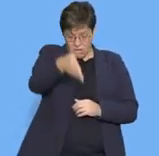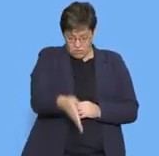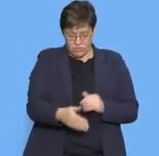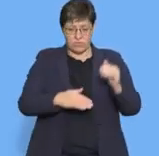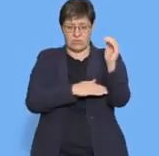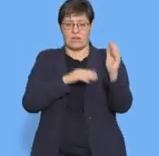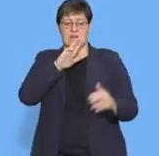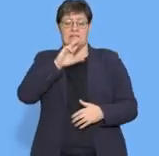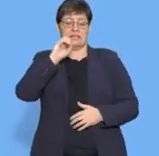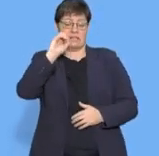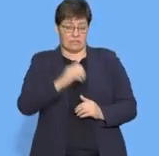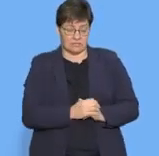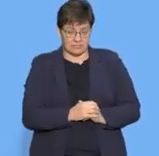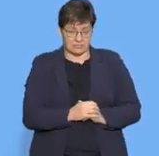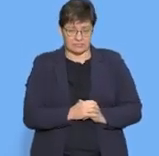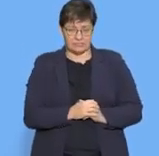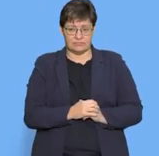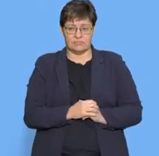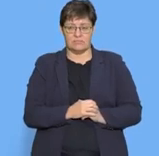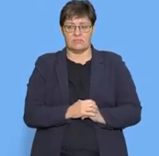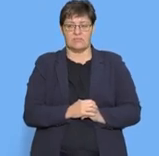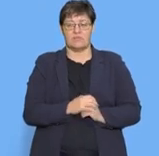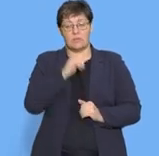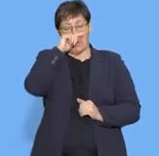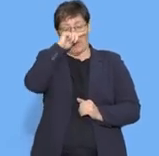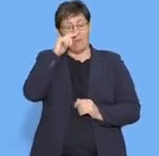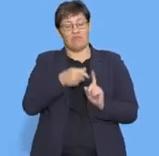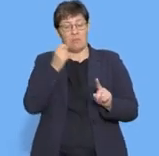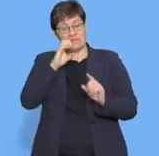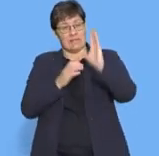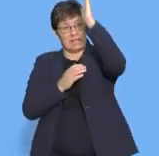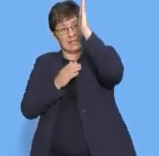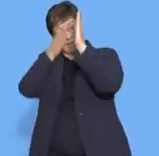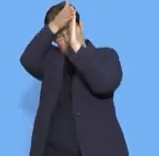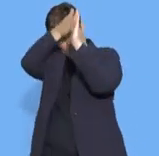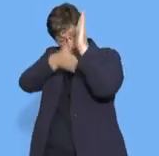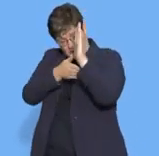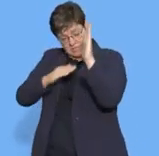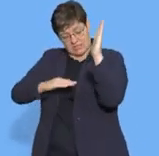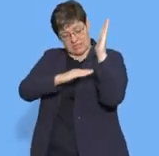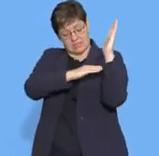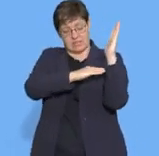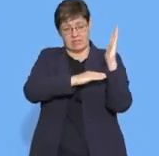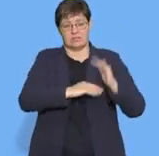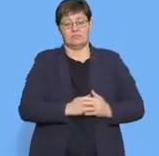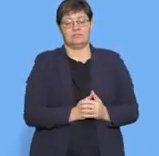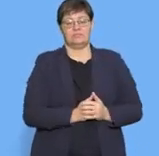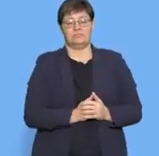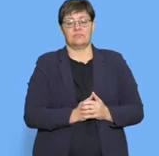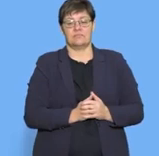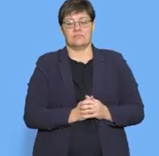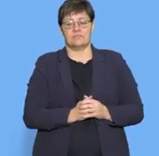again. So we take our pens and we draw a straight line from C down onto